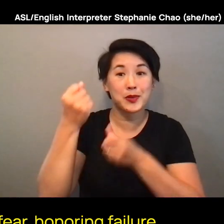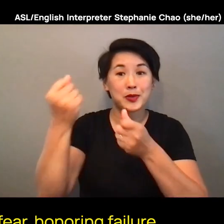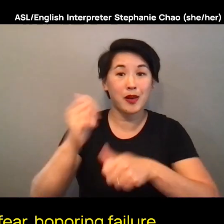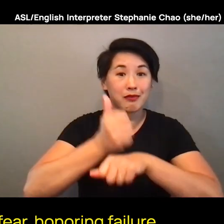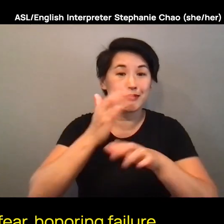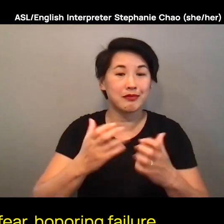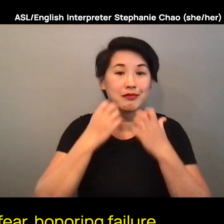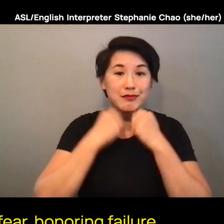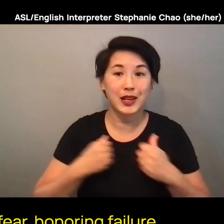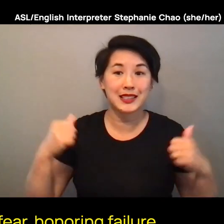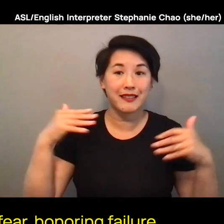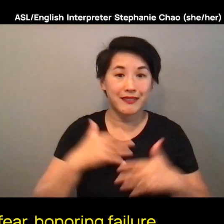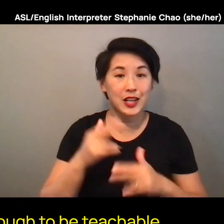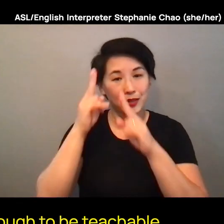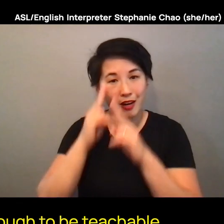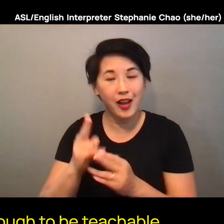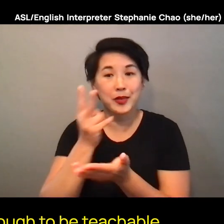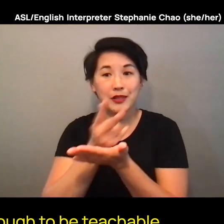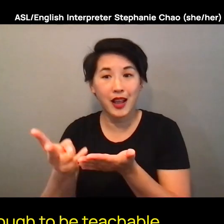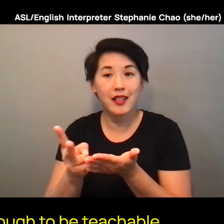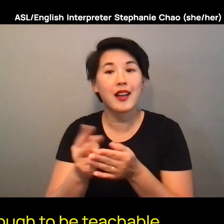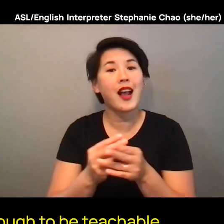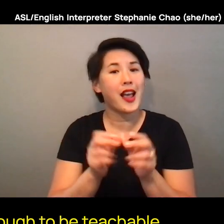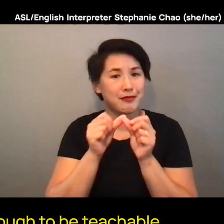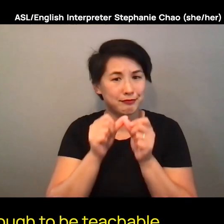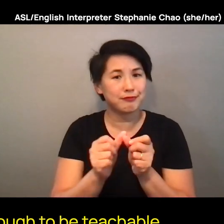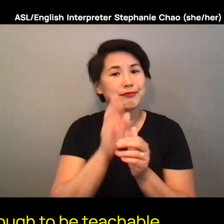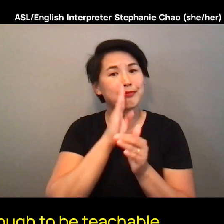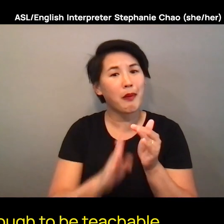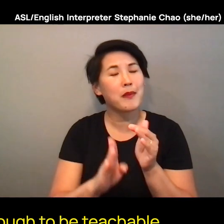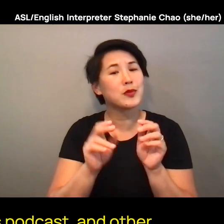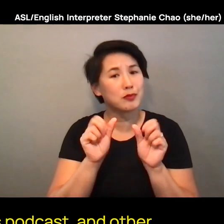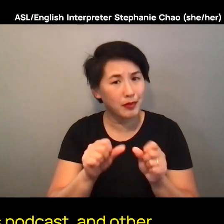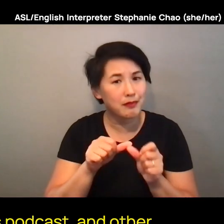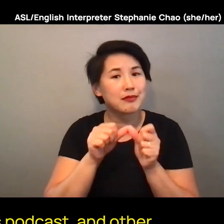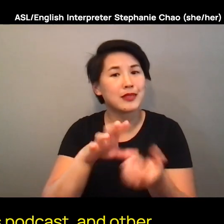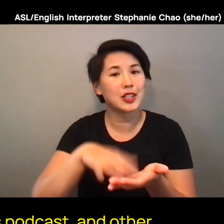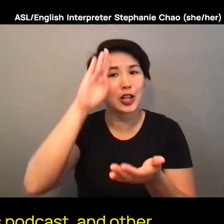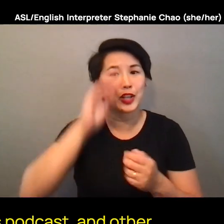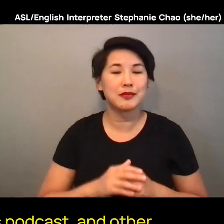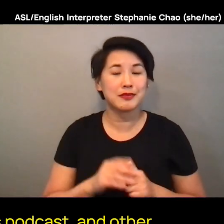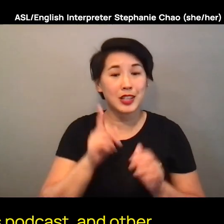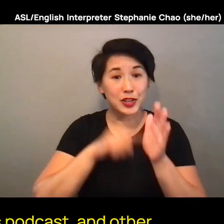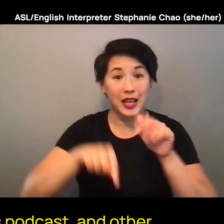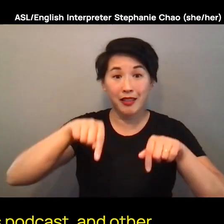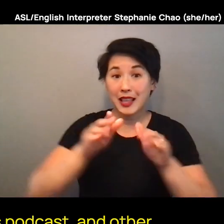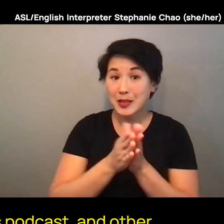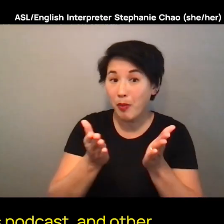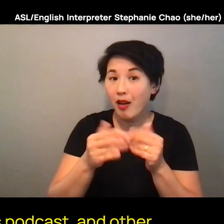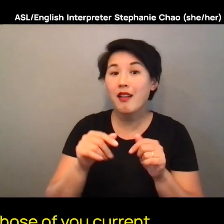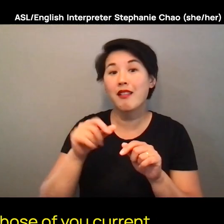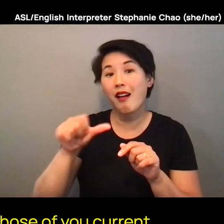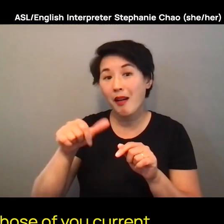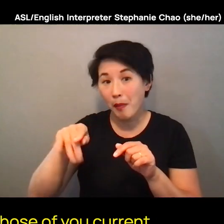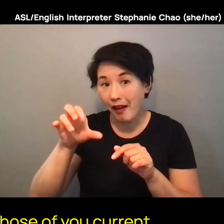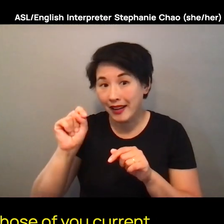fear, honoring failure, and remaining humble enough to be teachable. Check out our book, this podcast, and